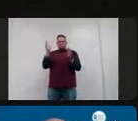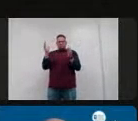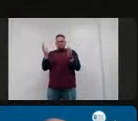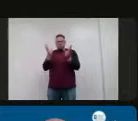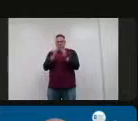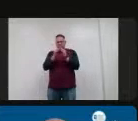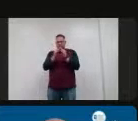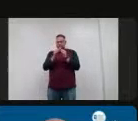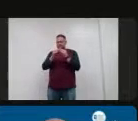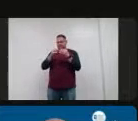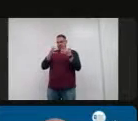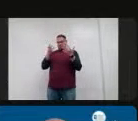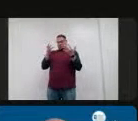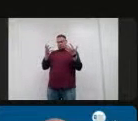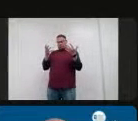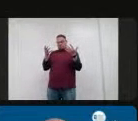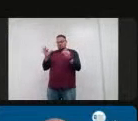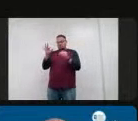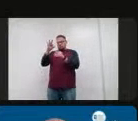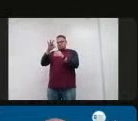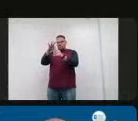the vote has been